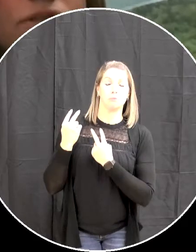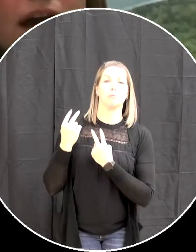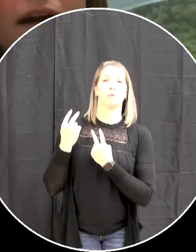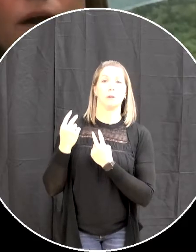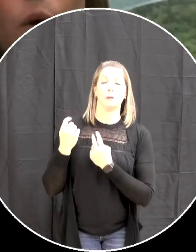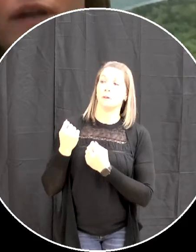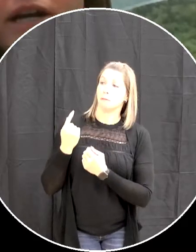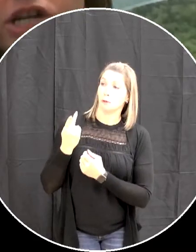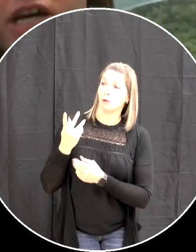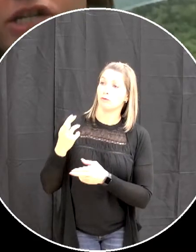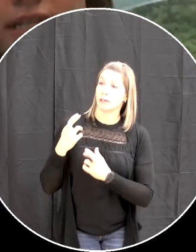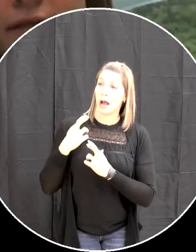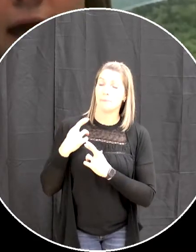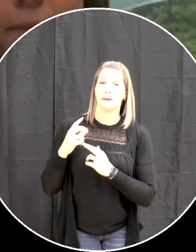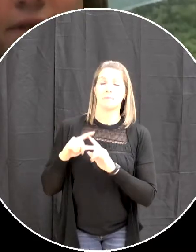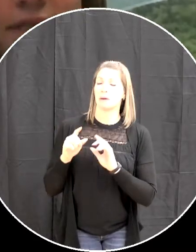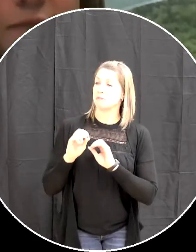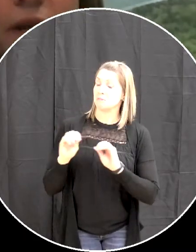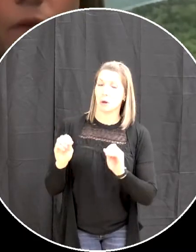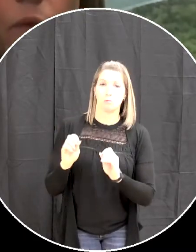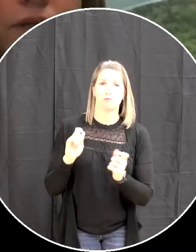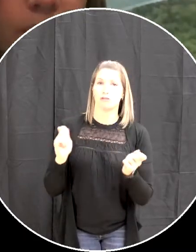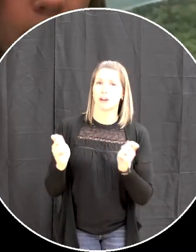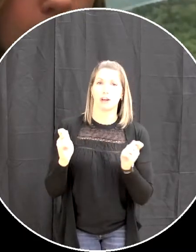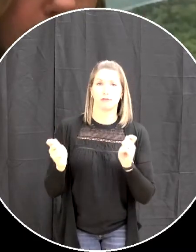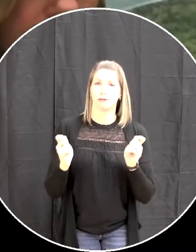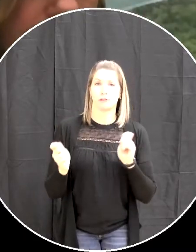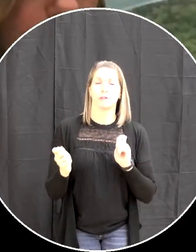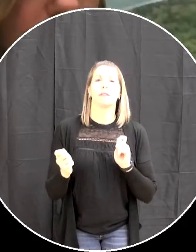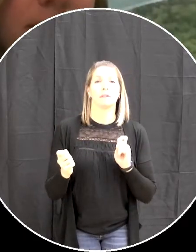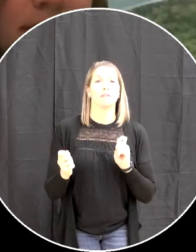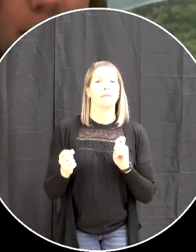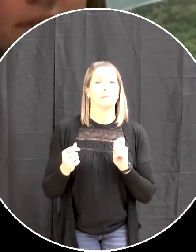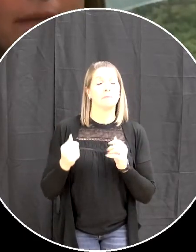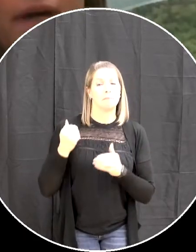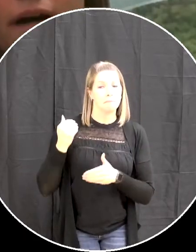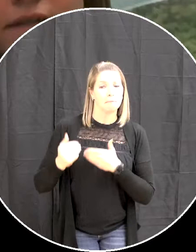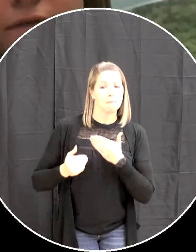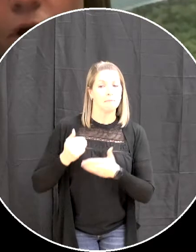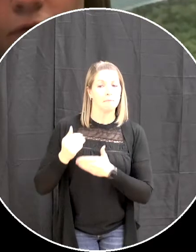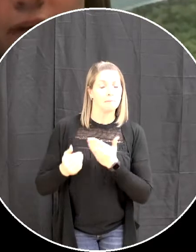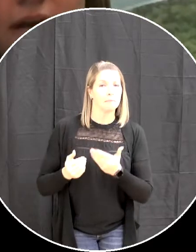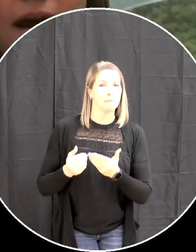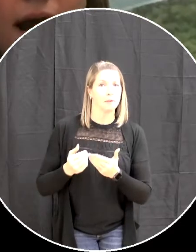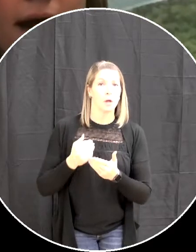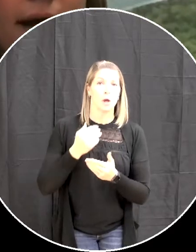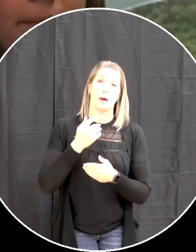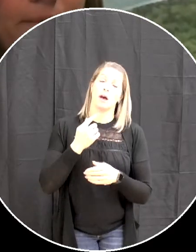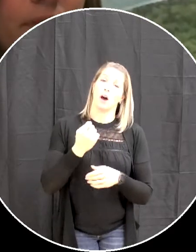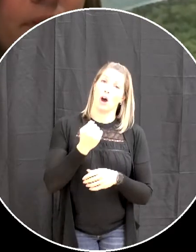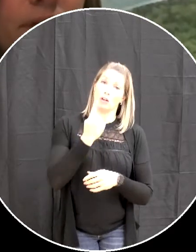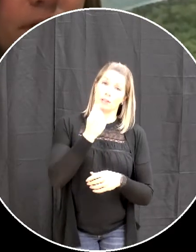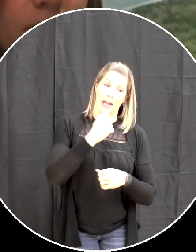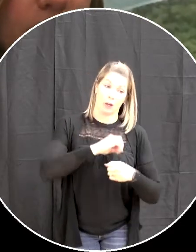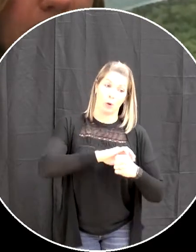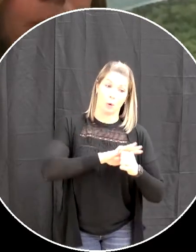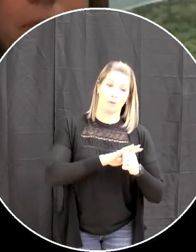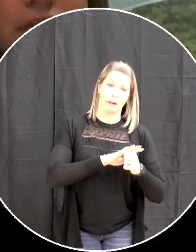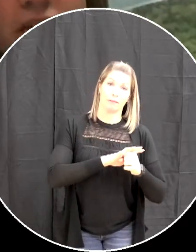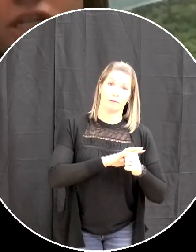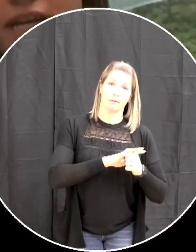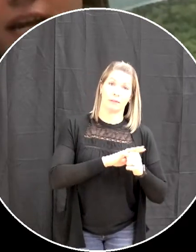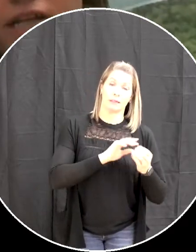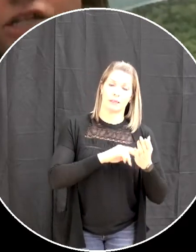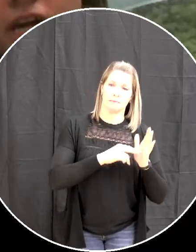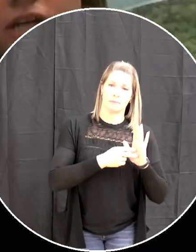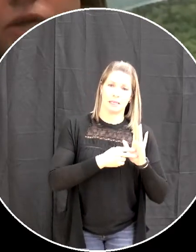so there's not a whole lot of changes that have happened. This has been in the works for a number of years, except that because of COVID, the